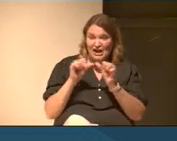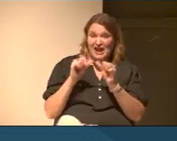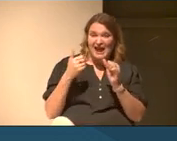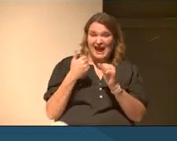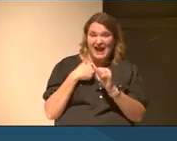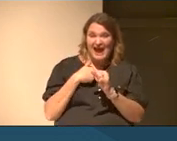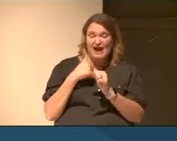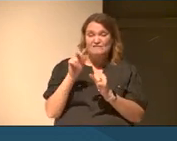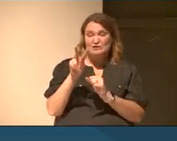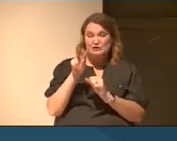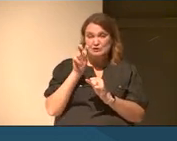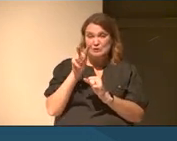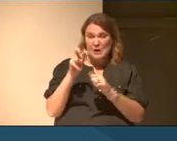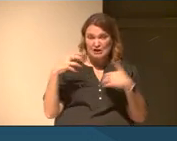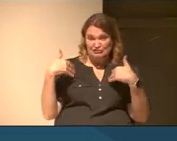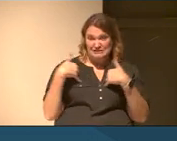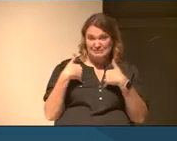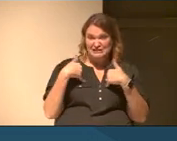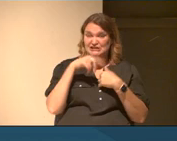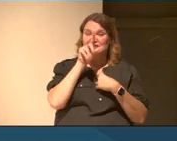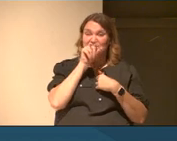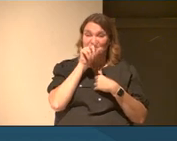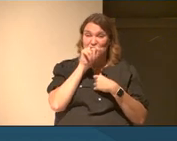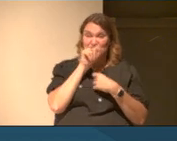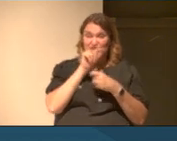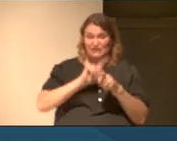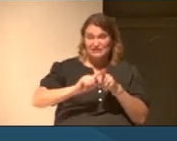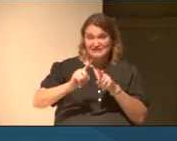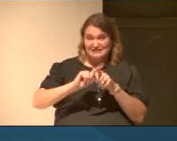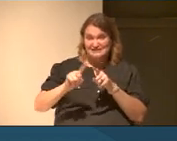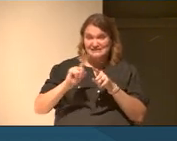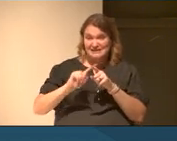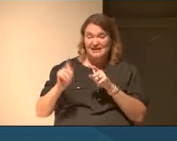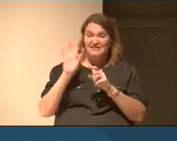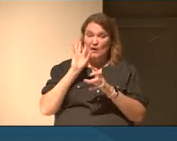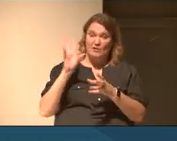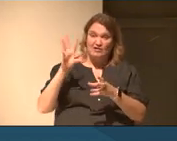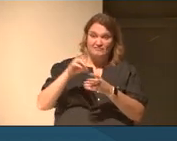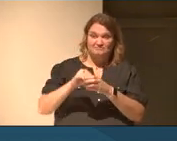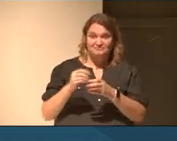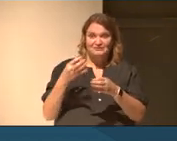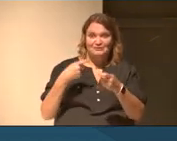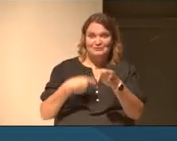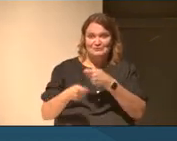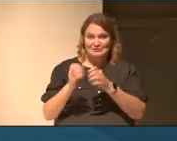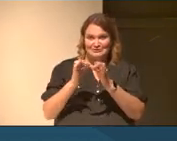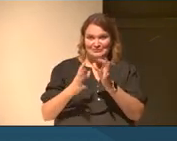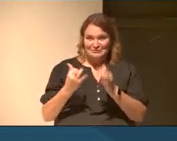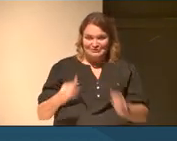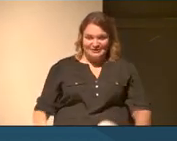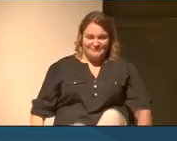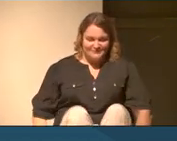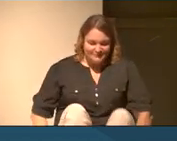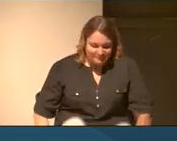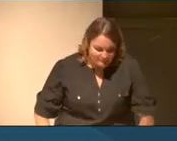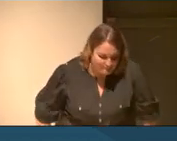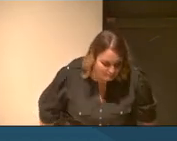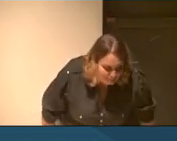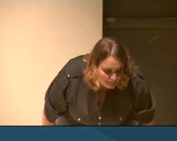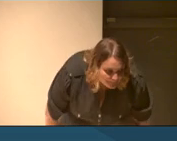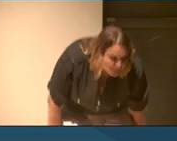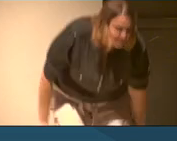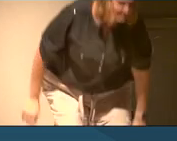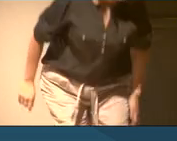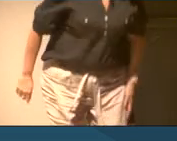over 200 species of birds, which use this place to breed and to rest and to feed. And then, of course, the ocean has